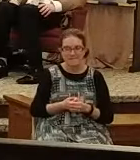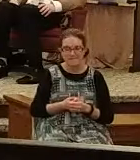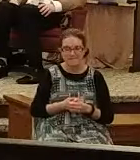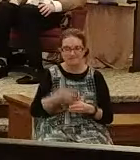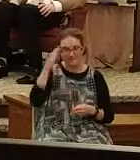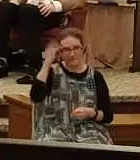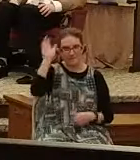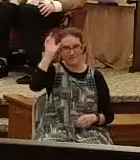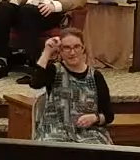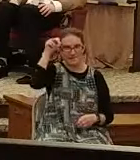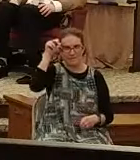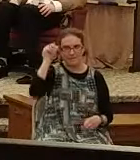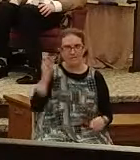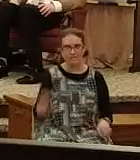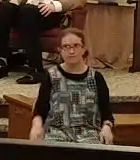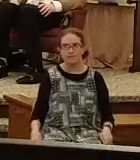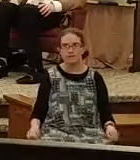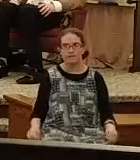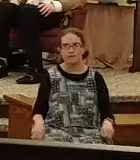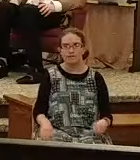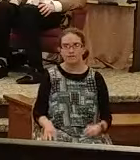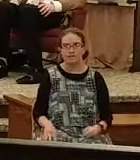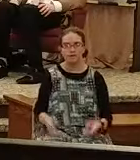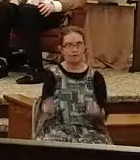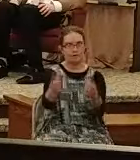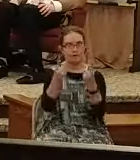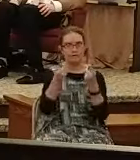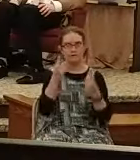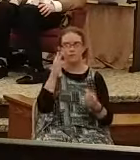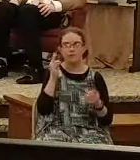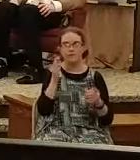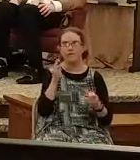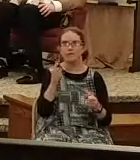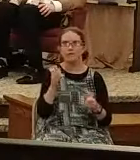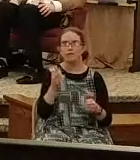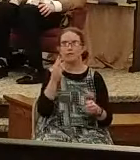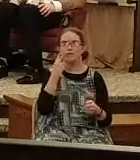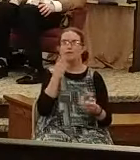you know that's the devil. But if he comes looking good,